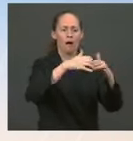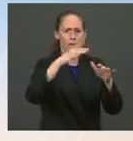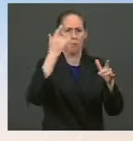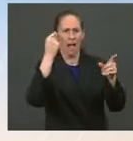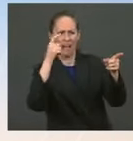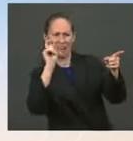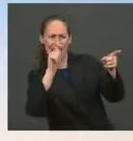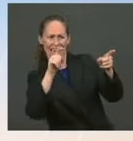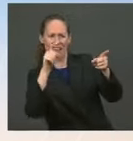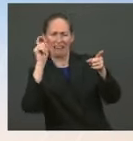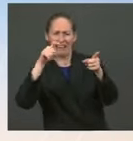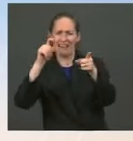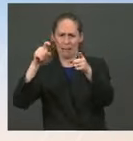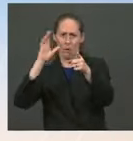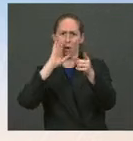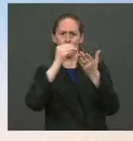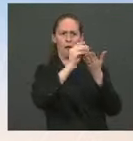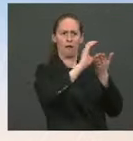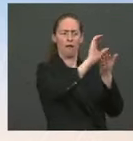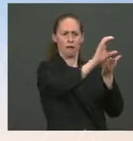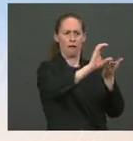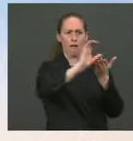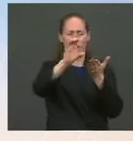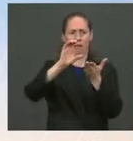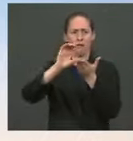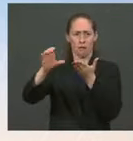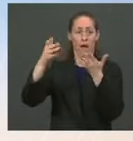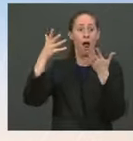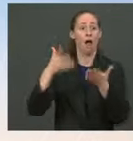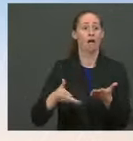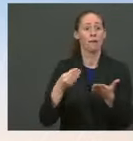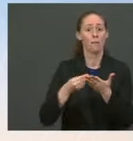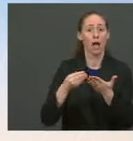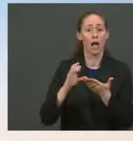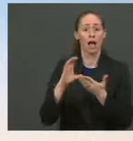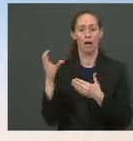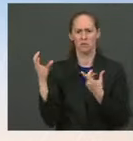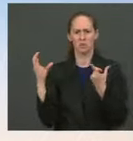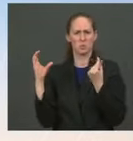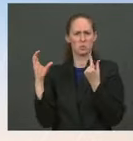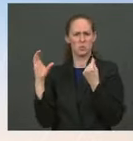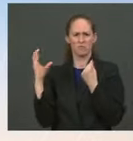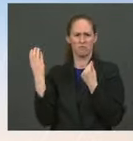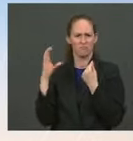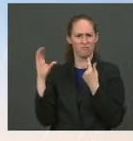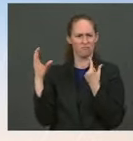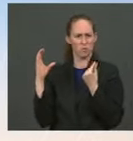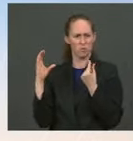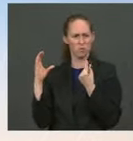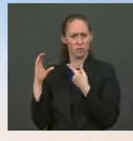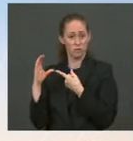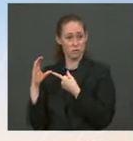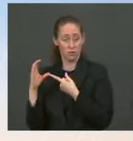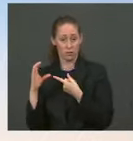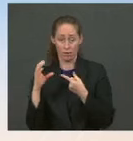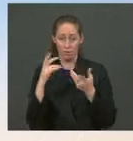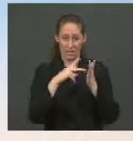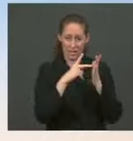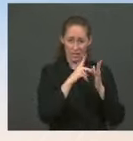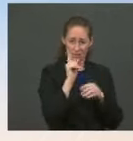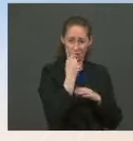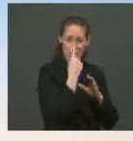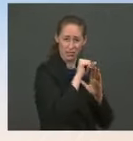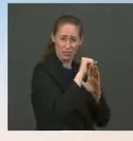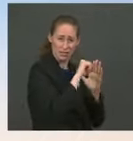rest of the money, how will it be distributed? Does it go to states first? And will the